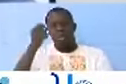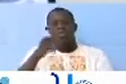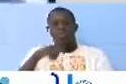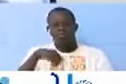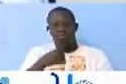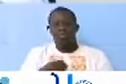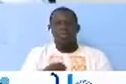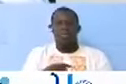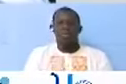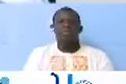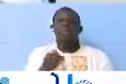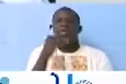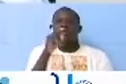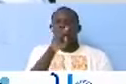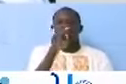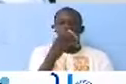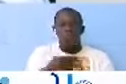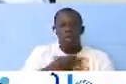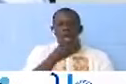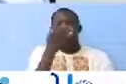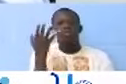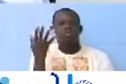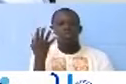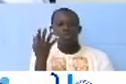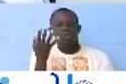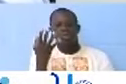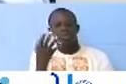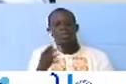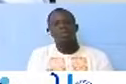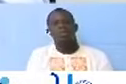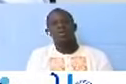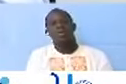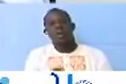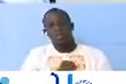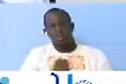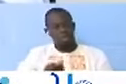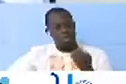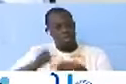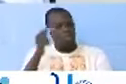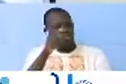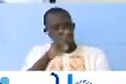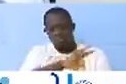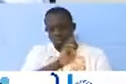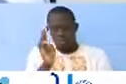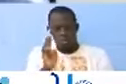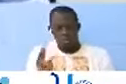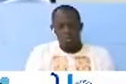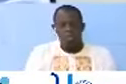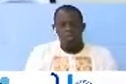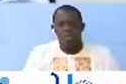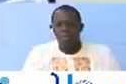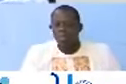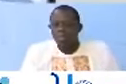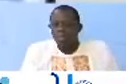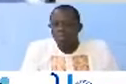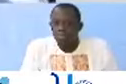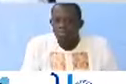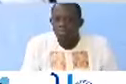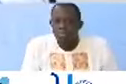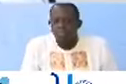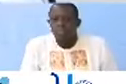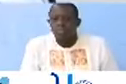for. I asked him, what is the amount that you need? I said, I will not sell it to you.